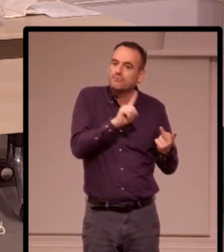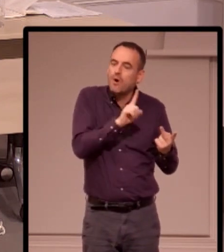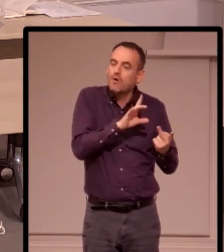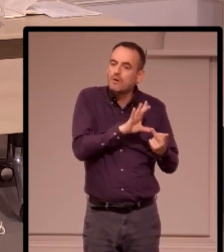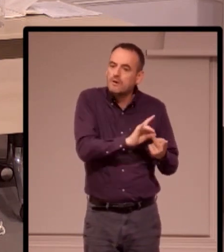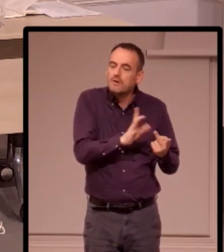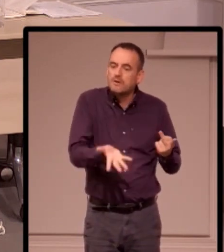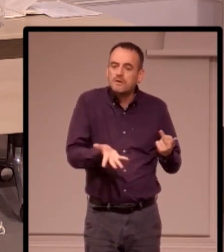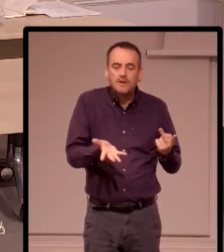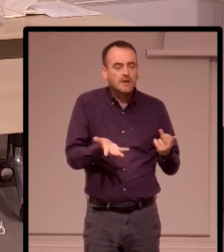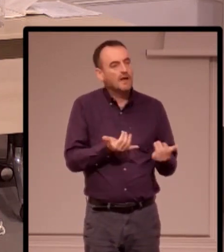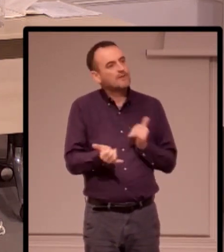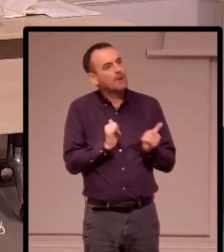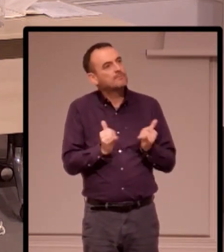think sometimes,